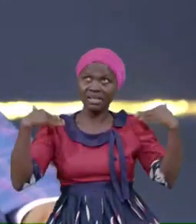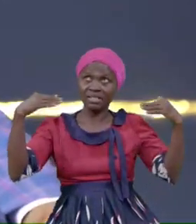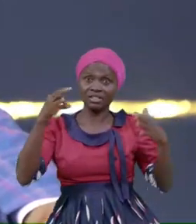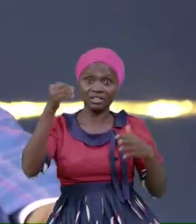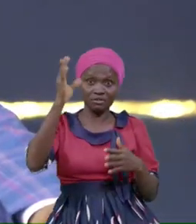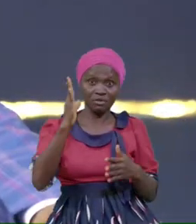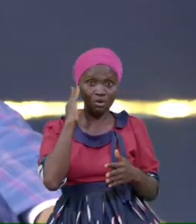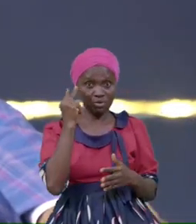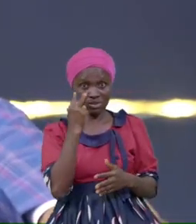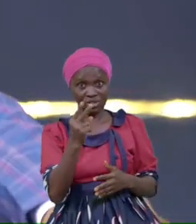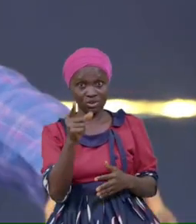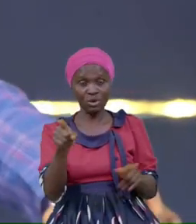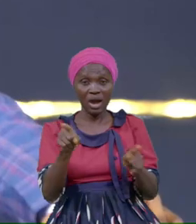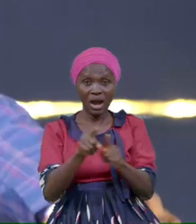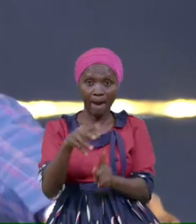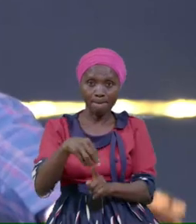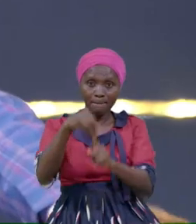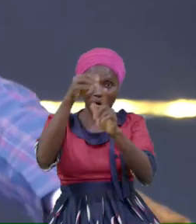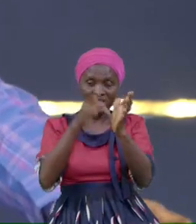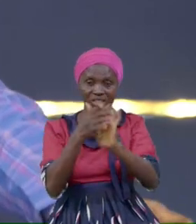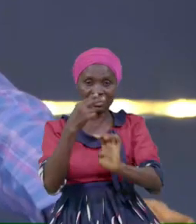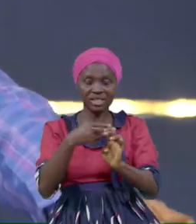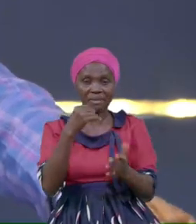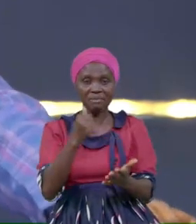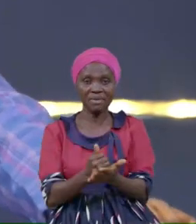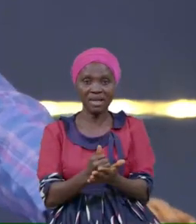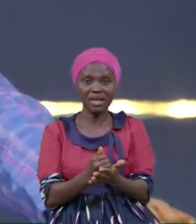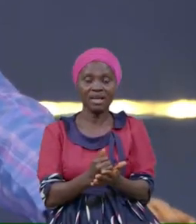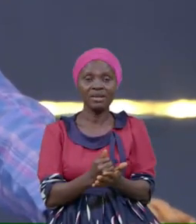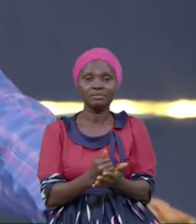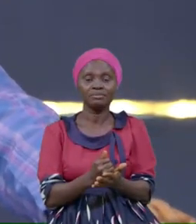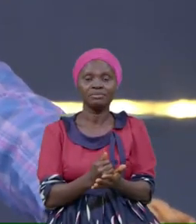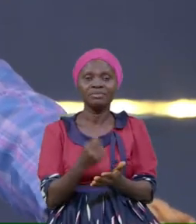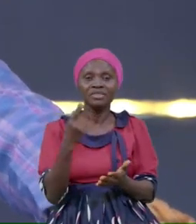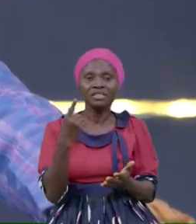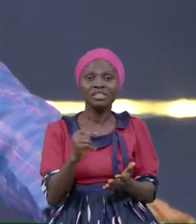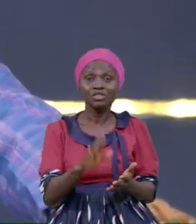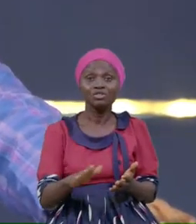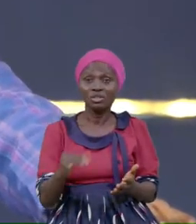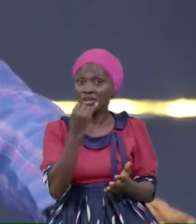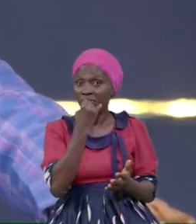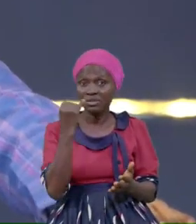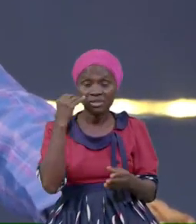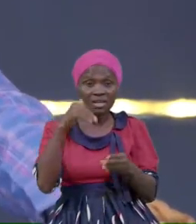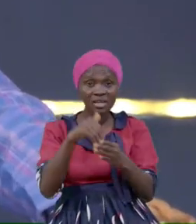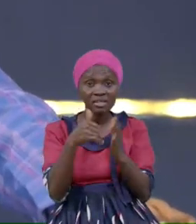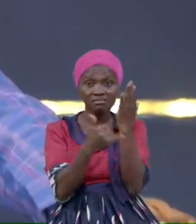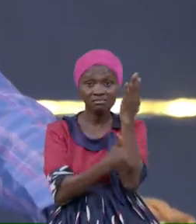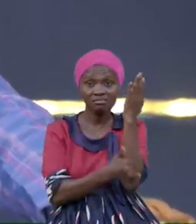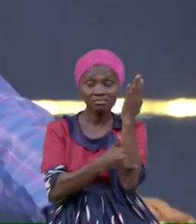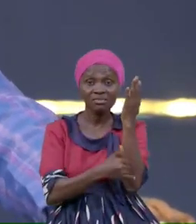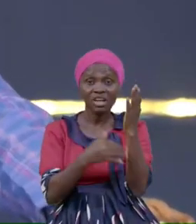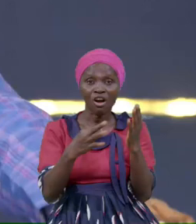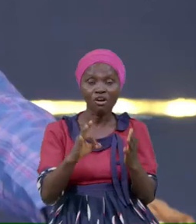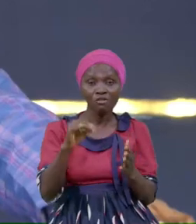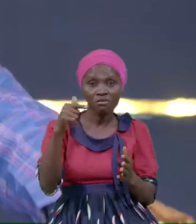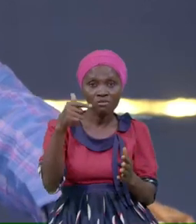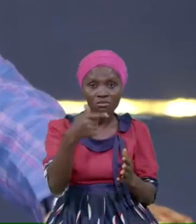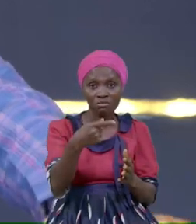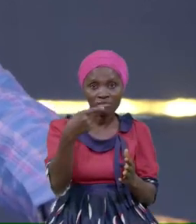Yeah. The children of Israel in Goshen, there was blackness and darkness